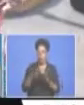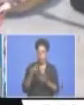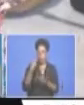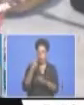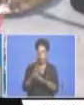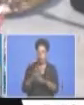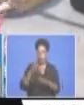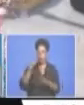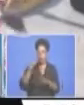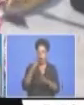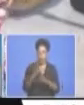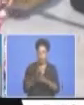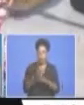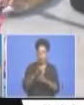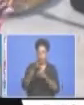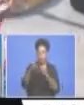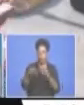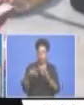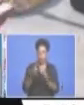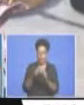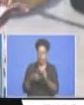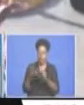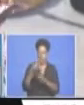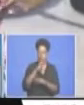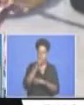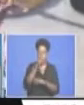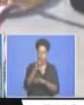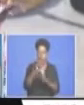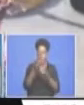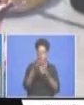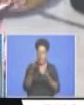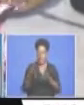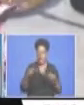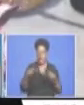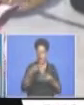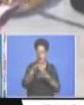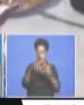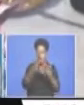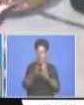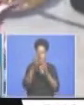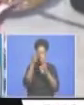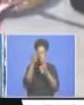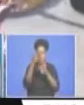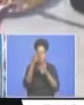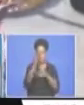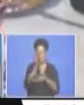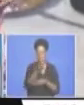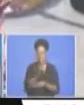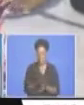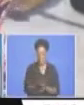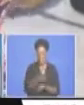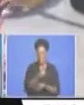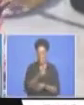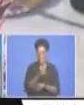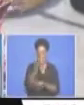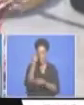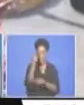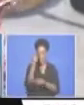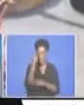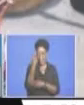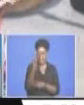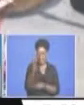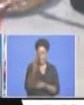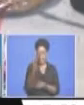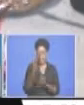tirelessly and effortlessly around the clock to ensure that our athletes have all of the information that they need and they understand the